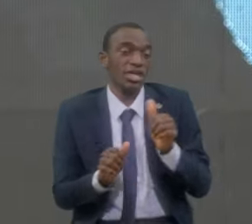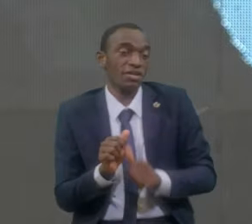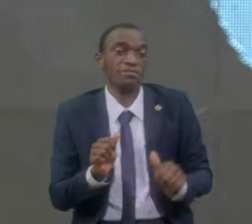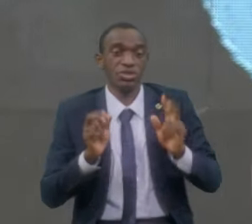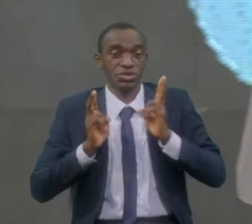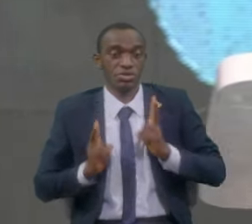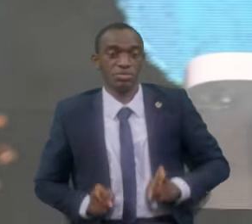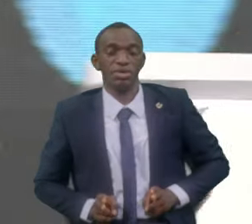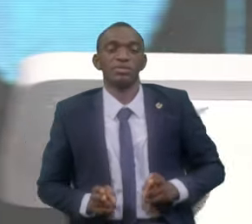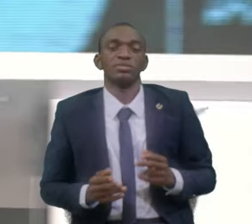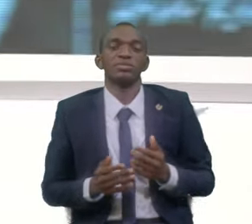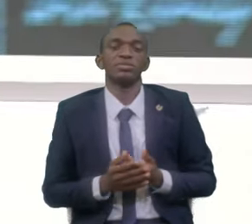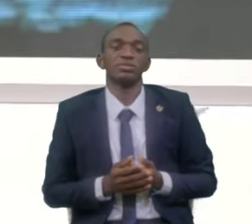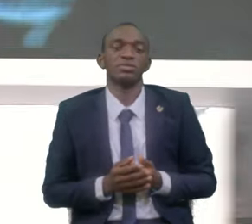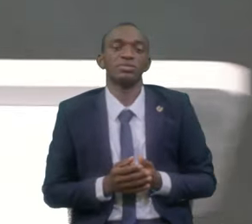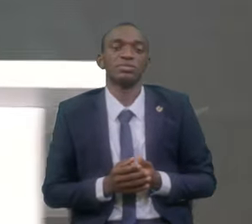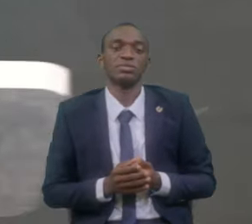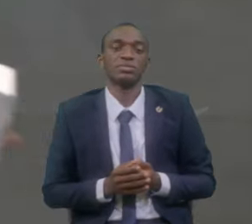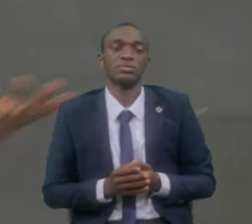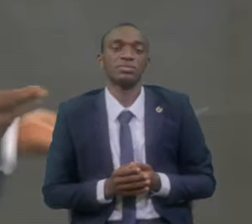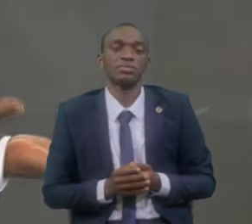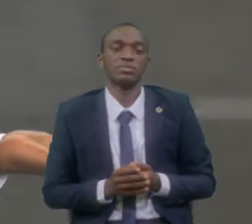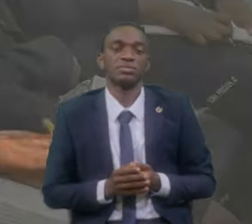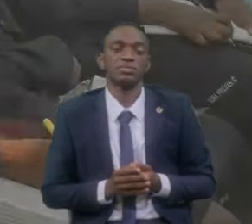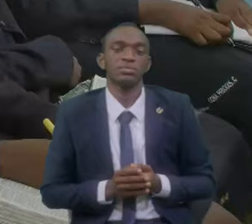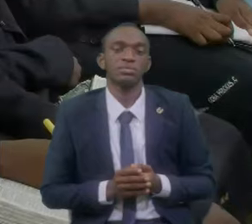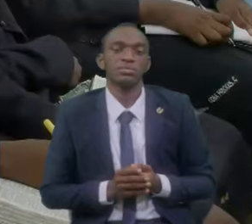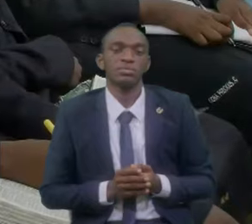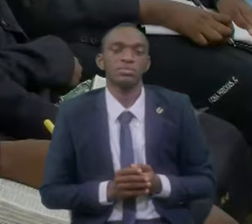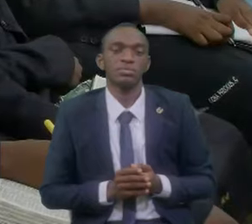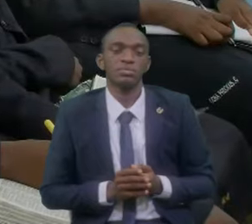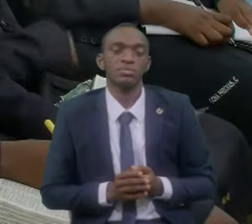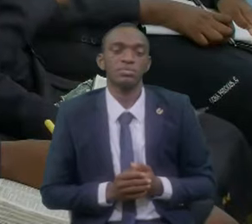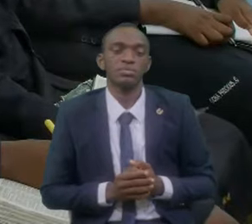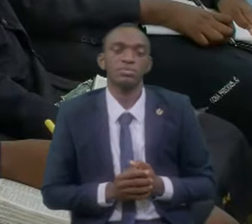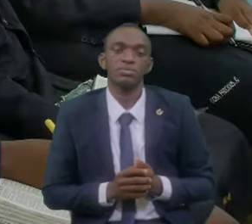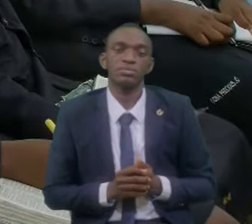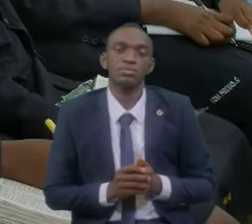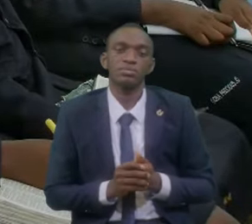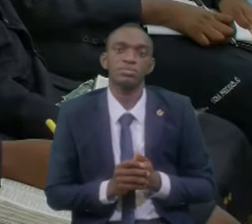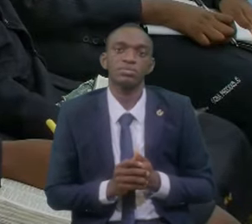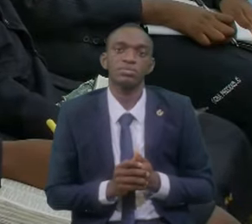What can I do? If a man, if a woman does not have fibroid, she might have